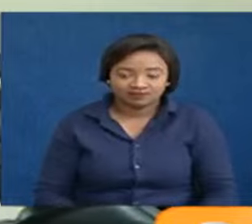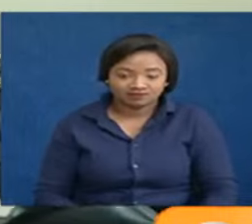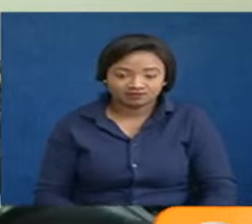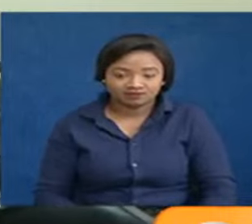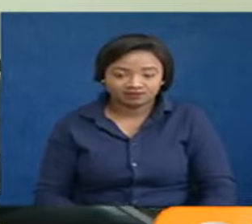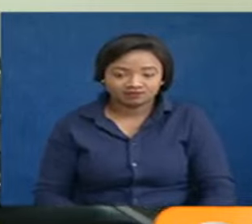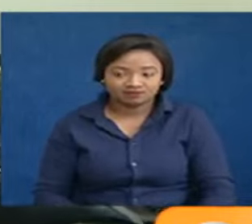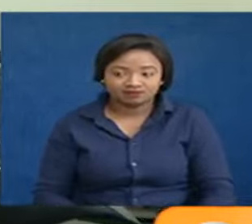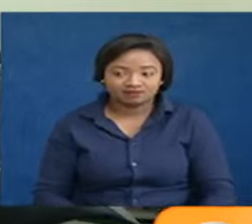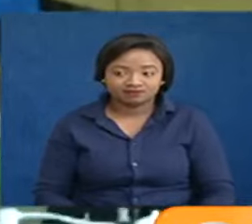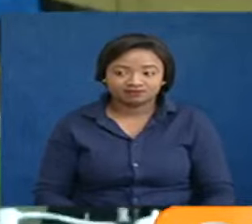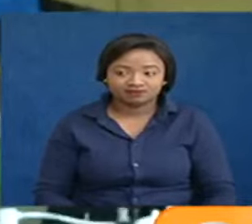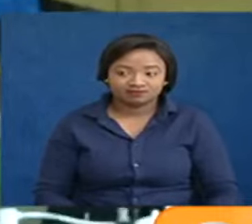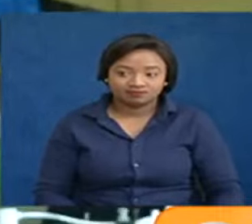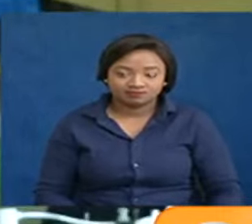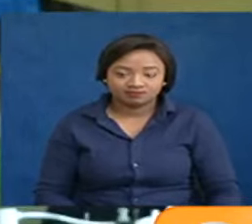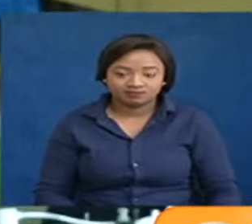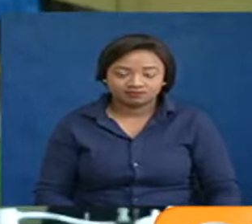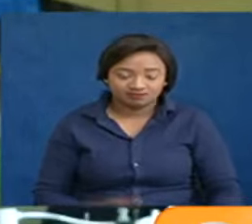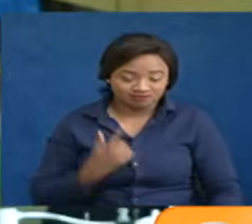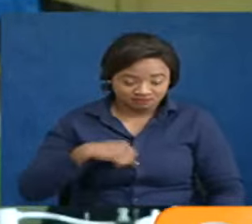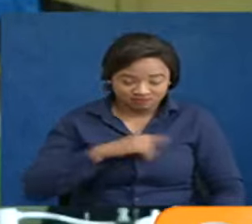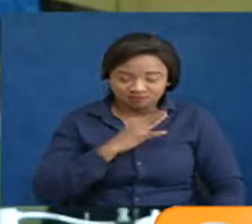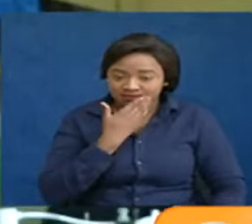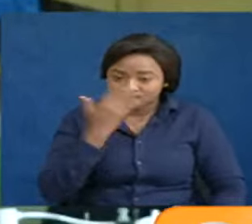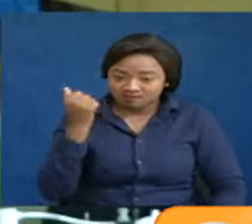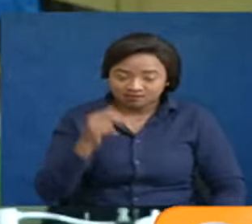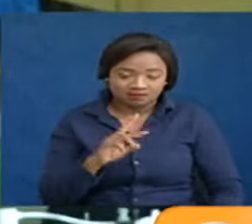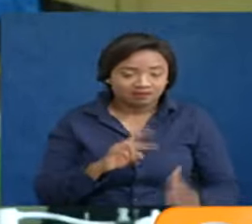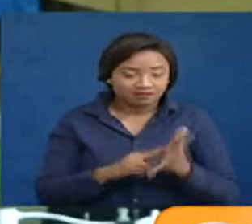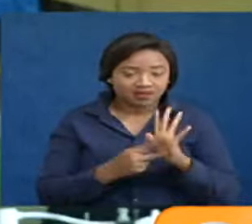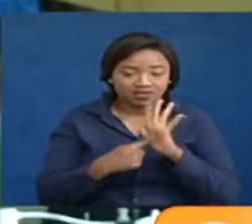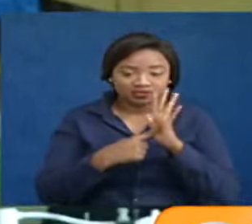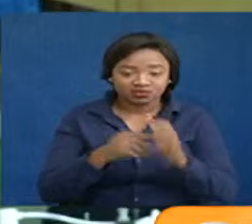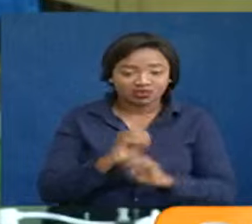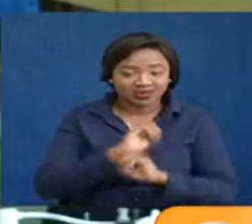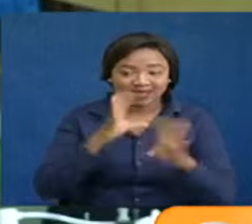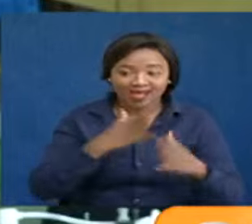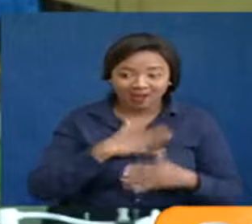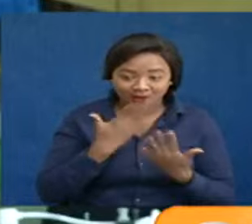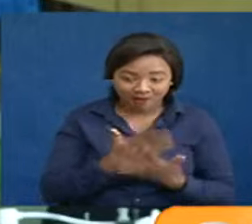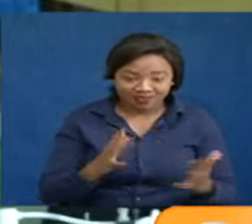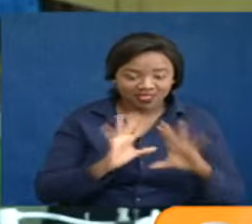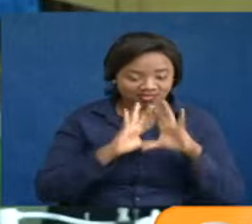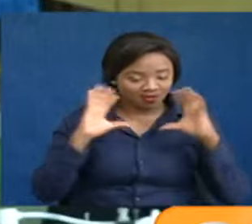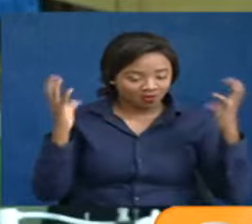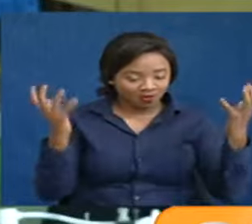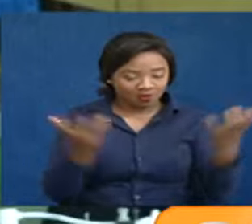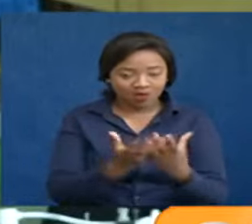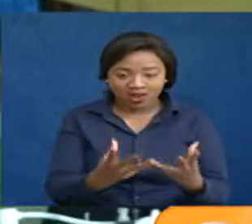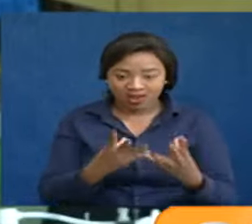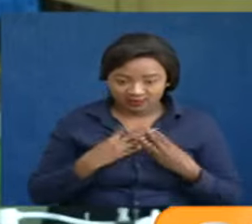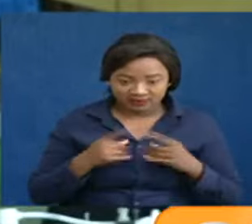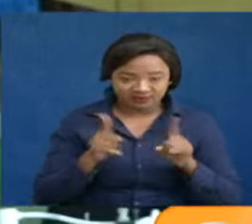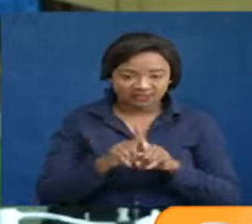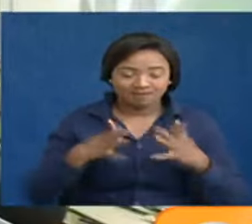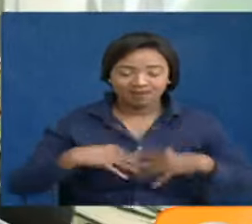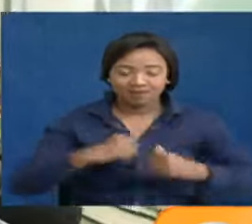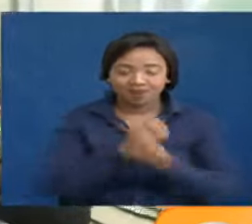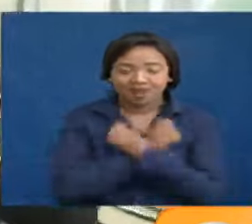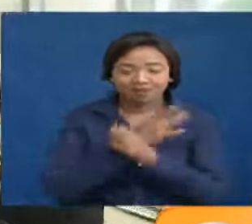best in Africa. So it generally shows that our product has been widely accepted and the people really love whatever we're